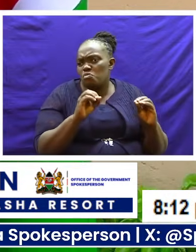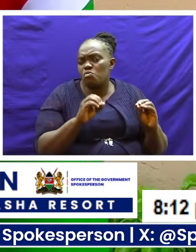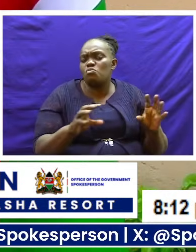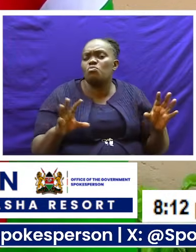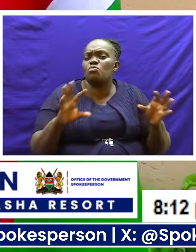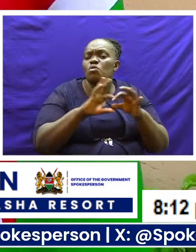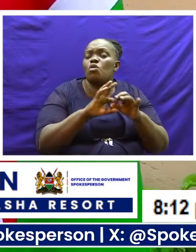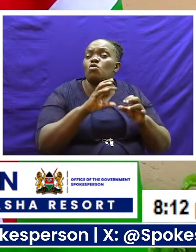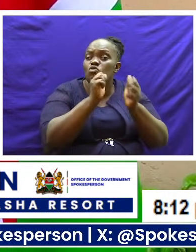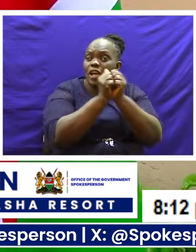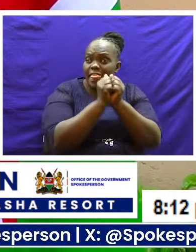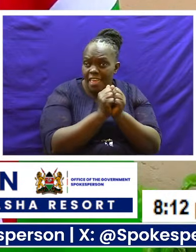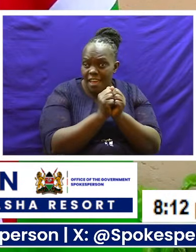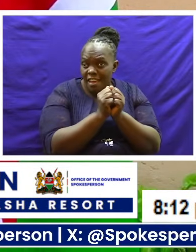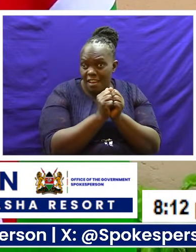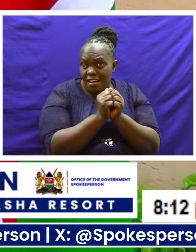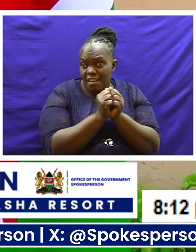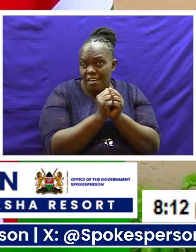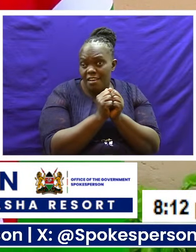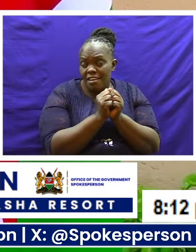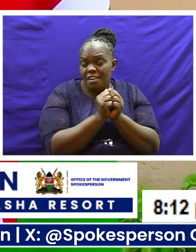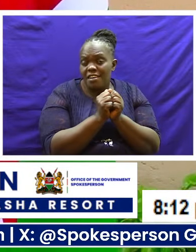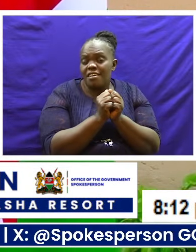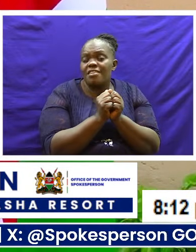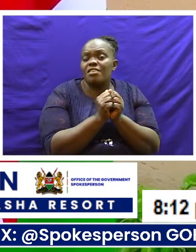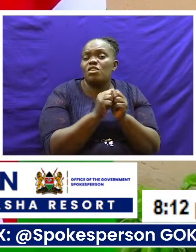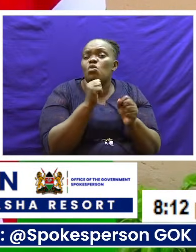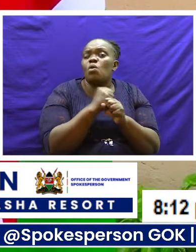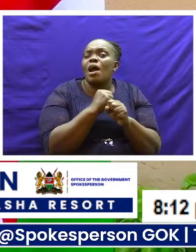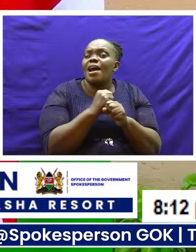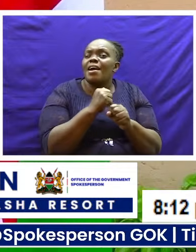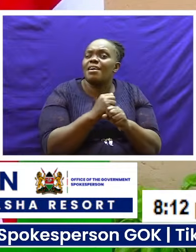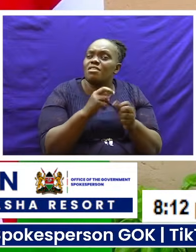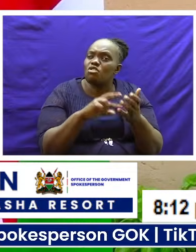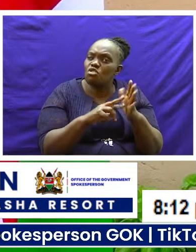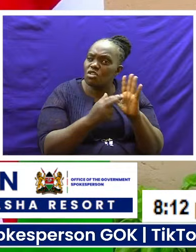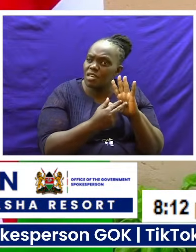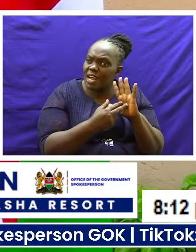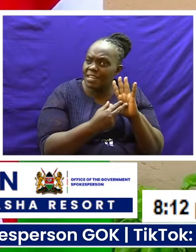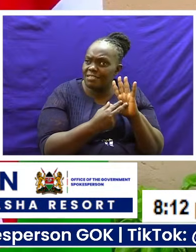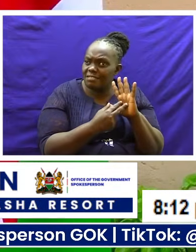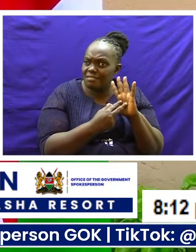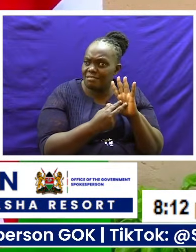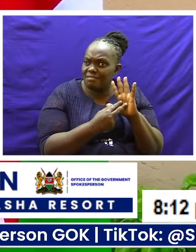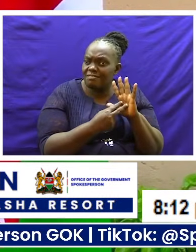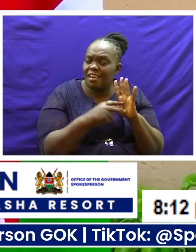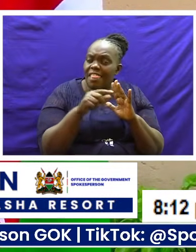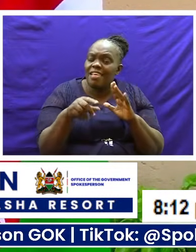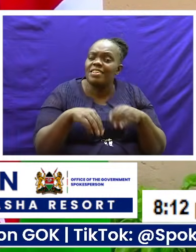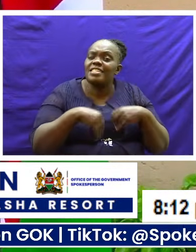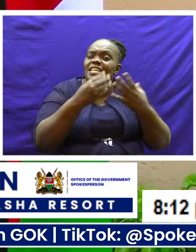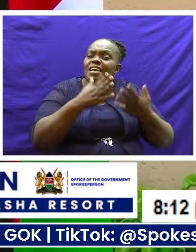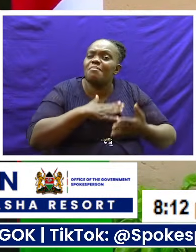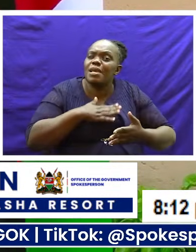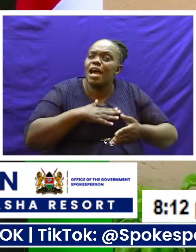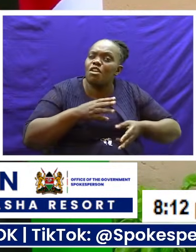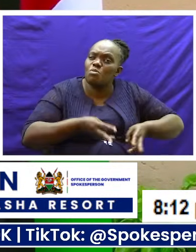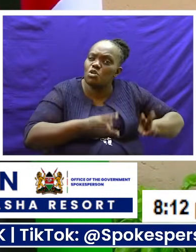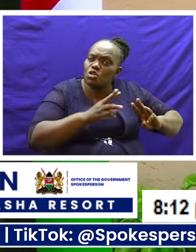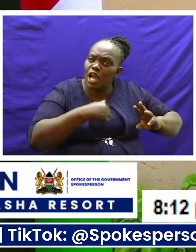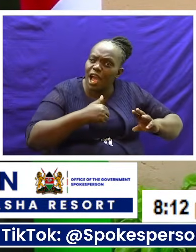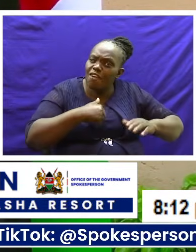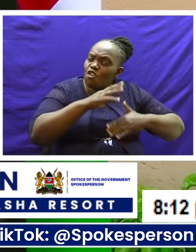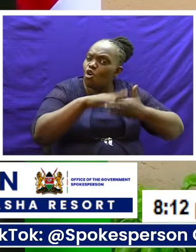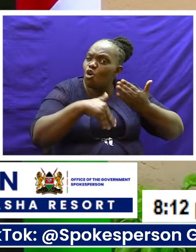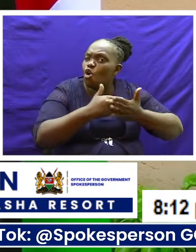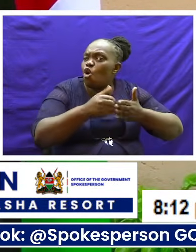and also running the performance contracting. So that gave me an opportunity to have an